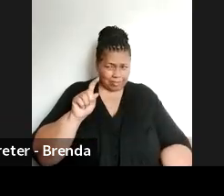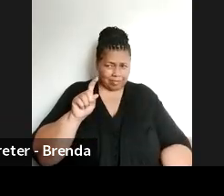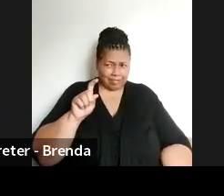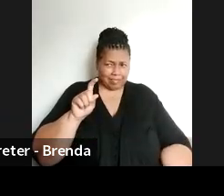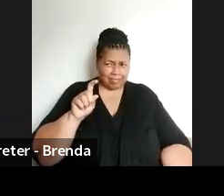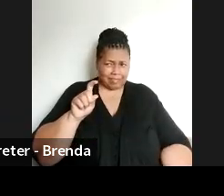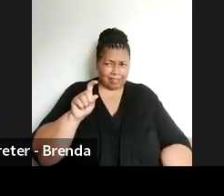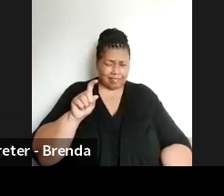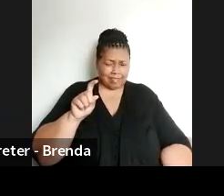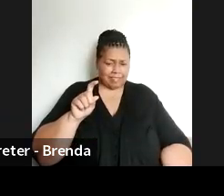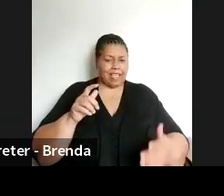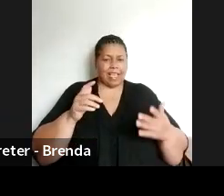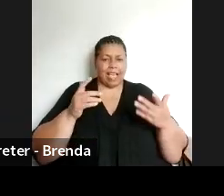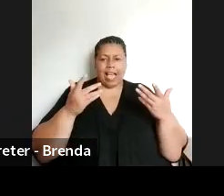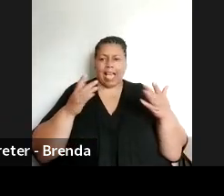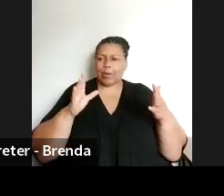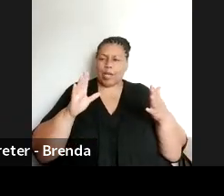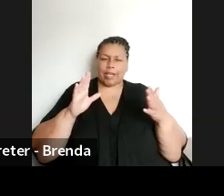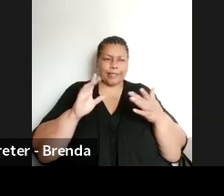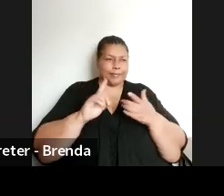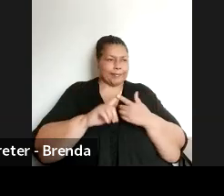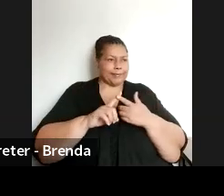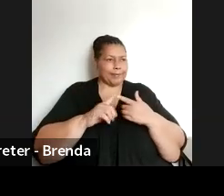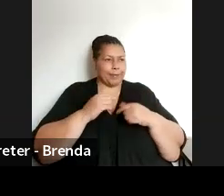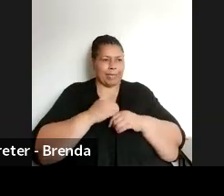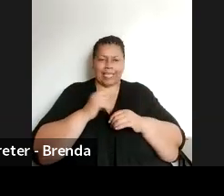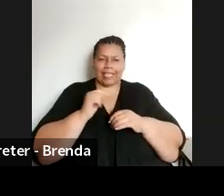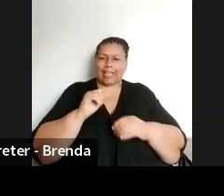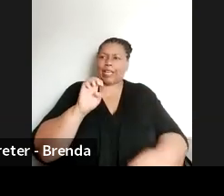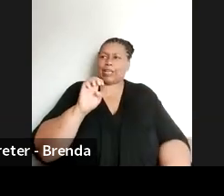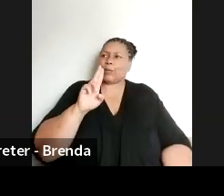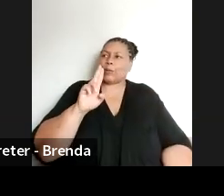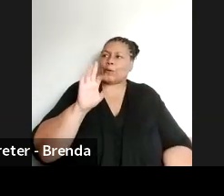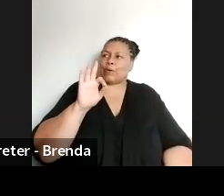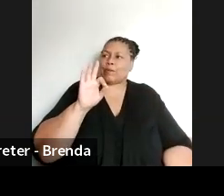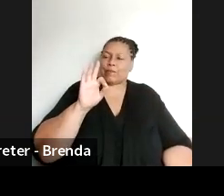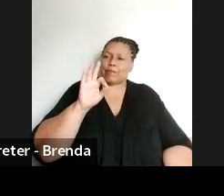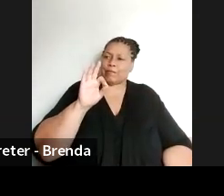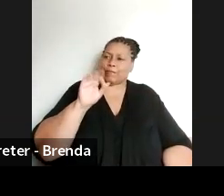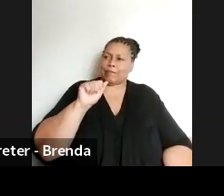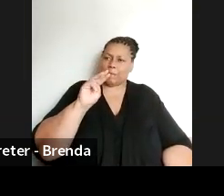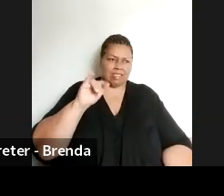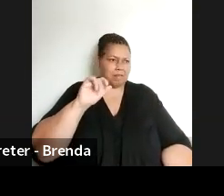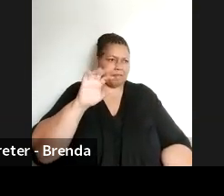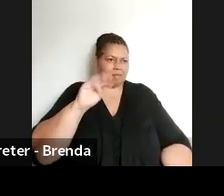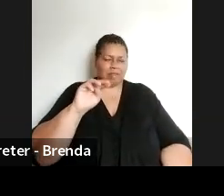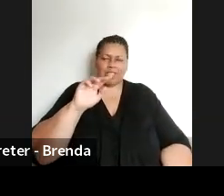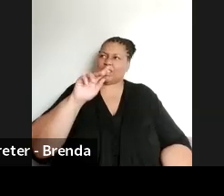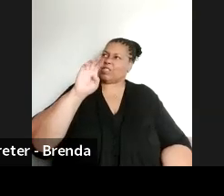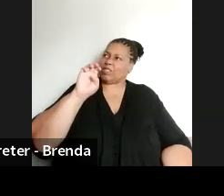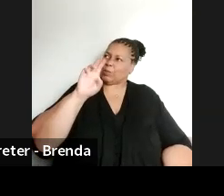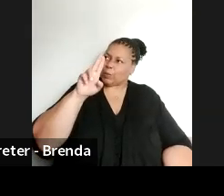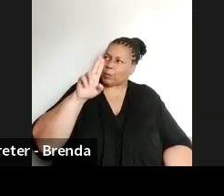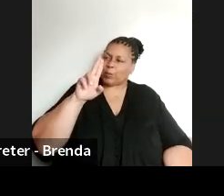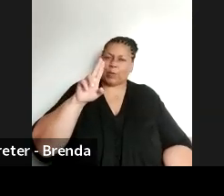I don't want to veer too close into like making it a euphemism, but to be completely honest, the way that classes are rated in school